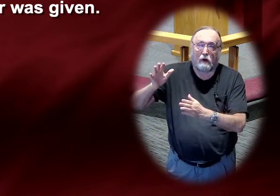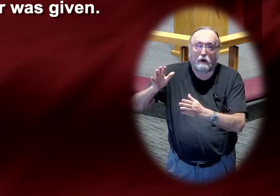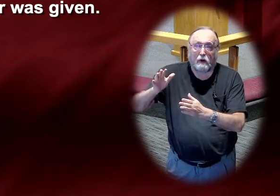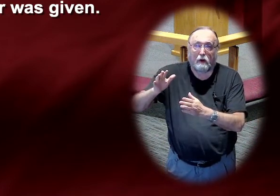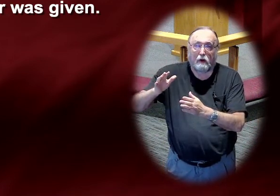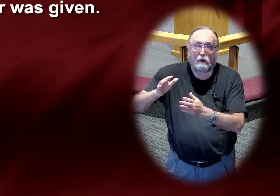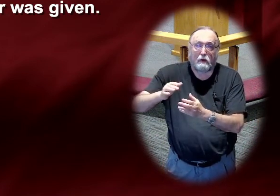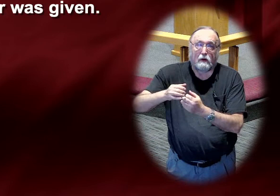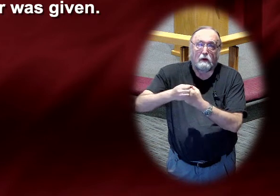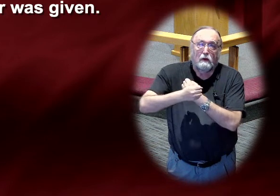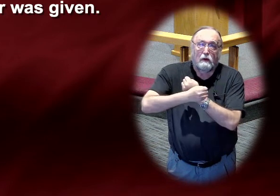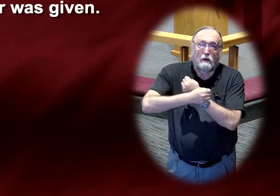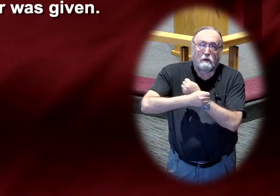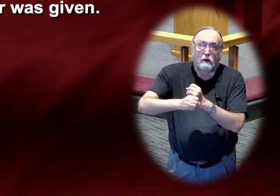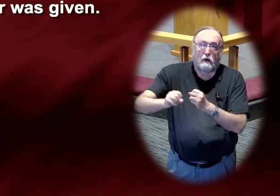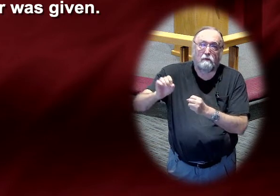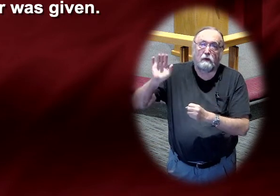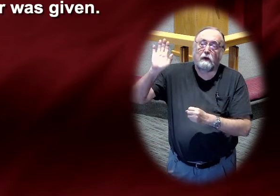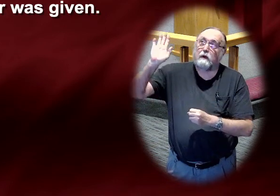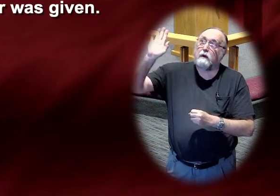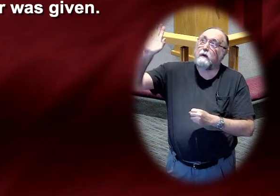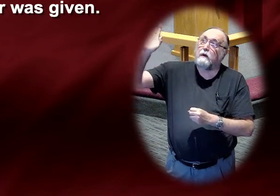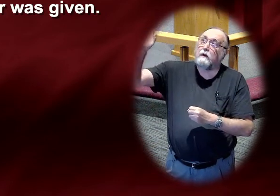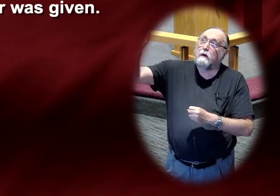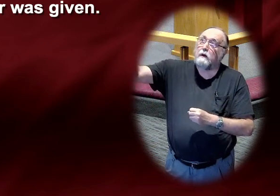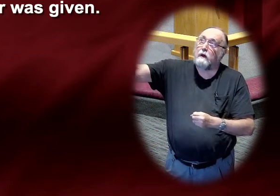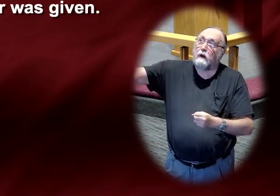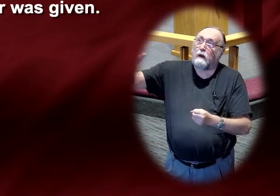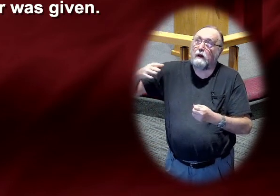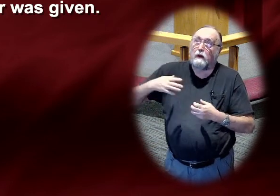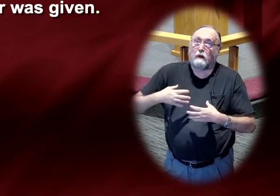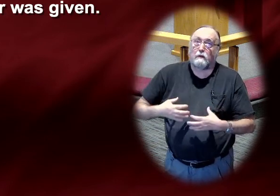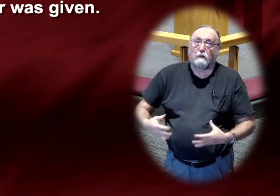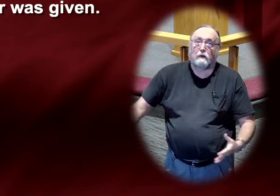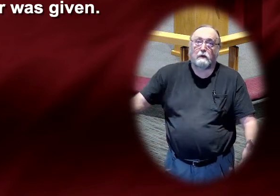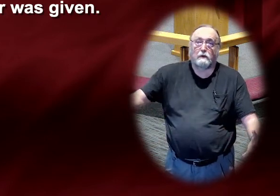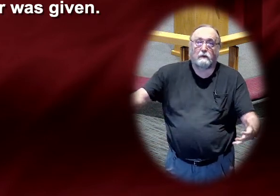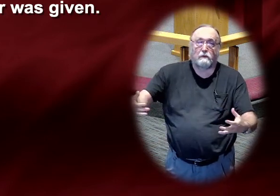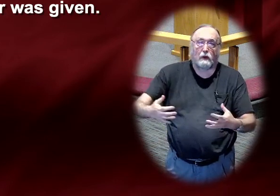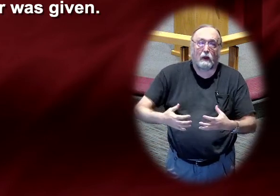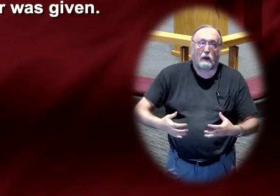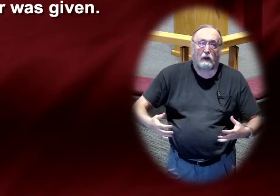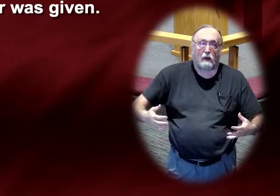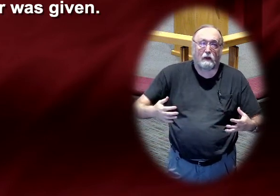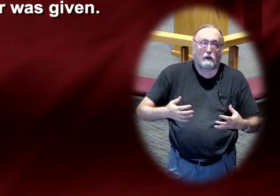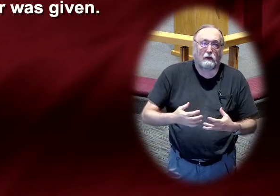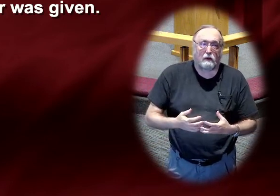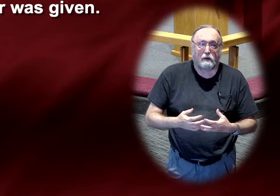Thank you.